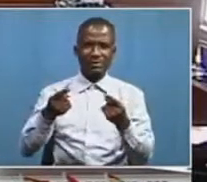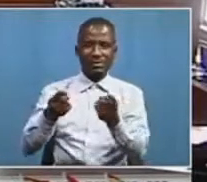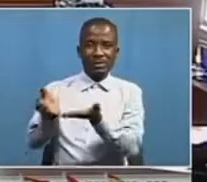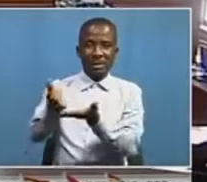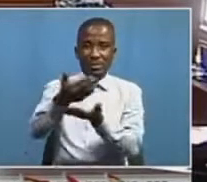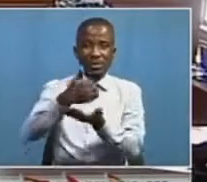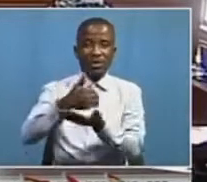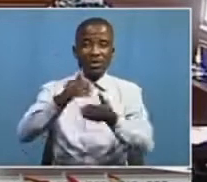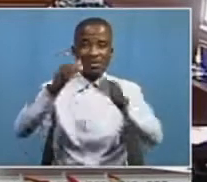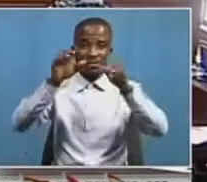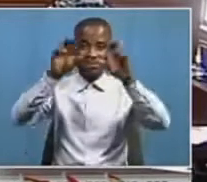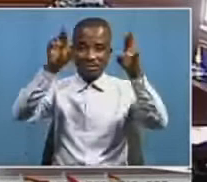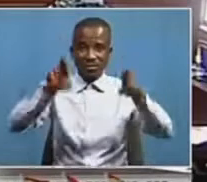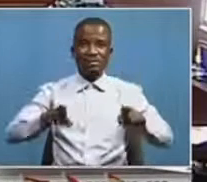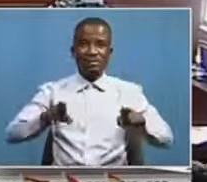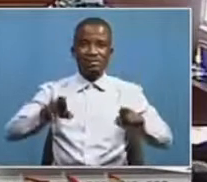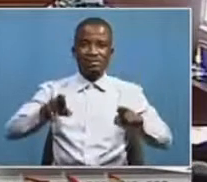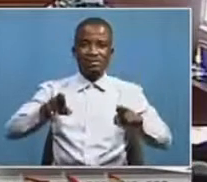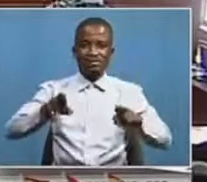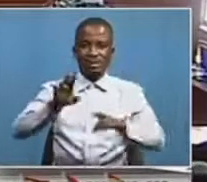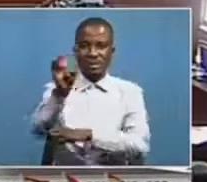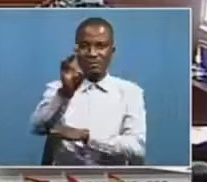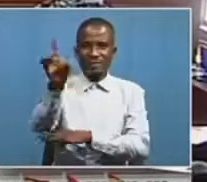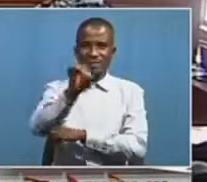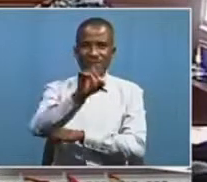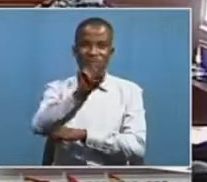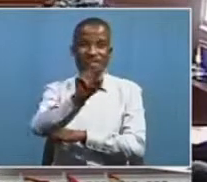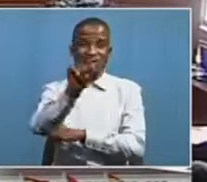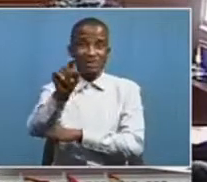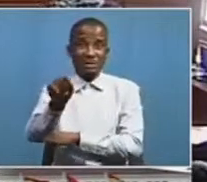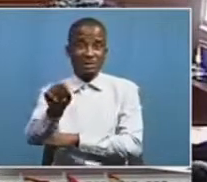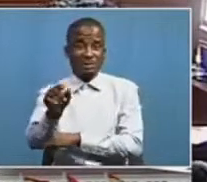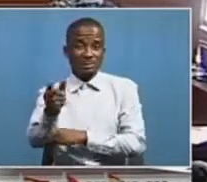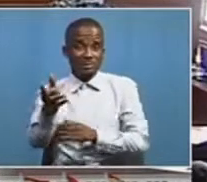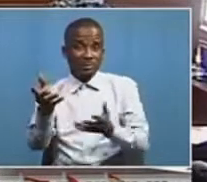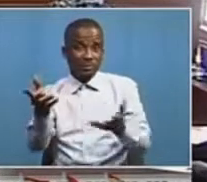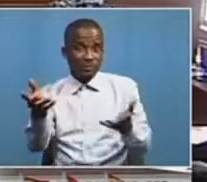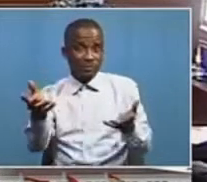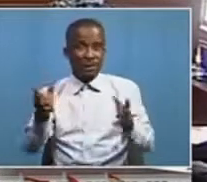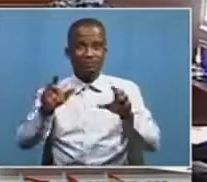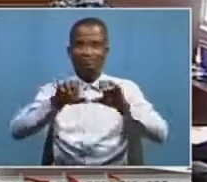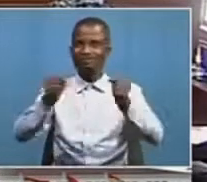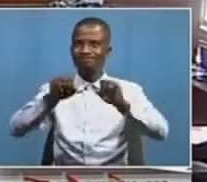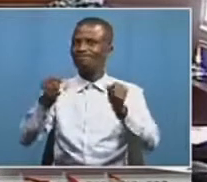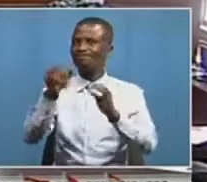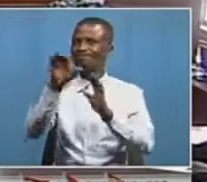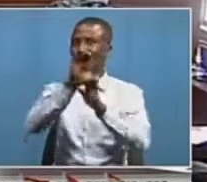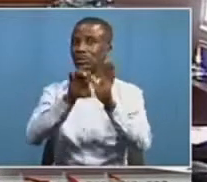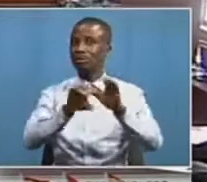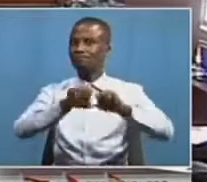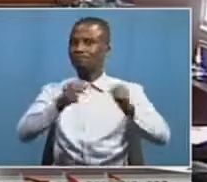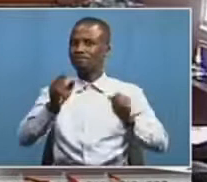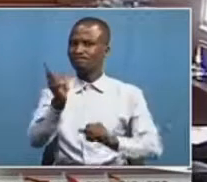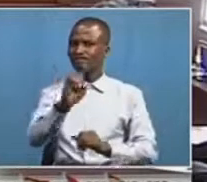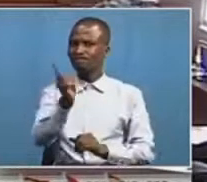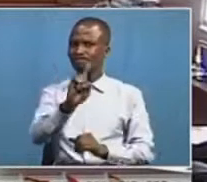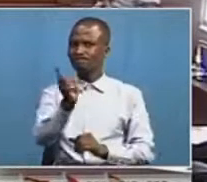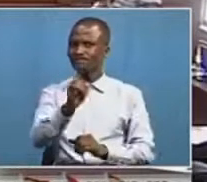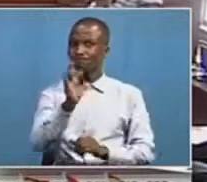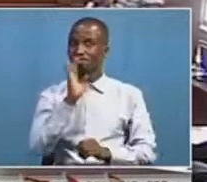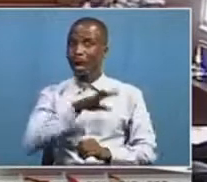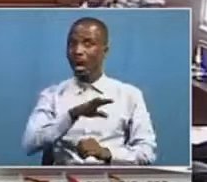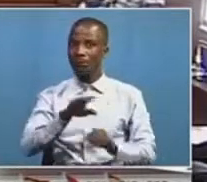the presidential elections held on 7th December 2020, was in breach of Article 63(3) of the